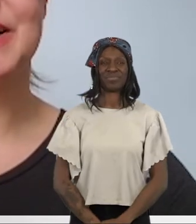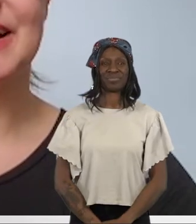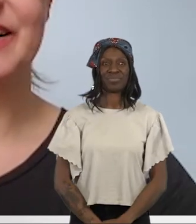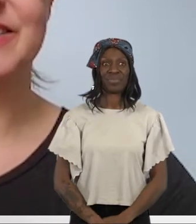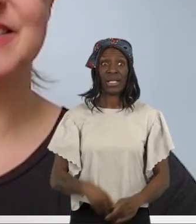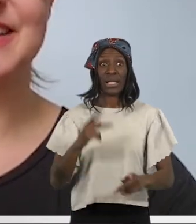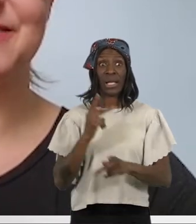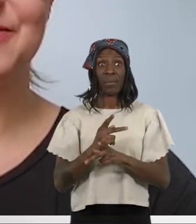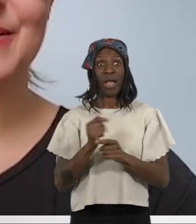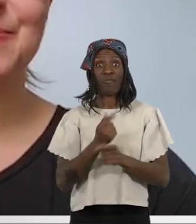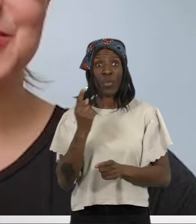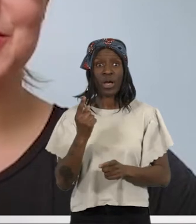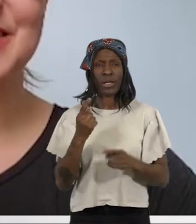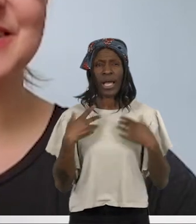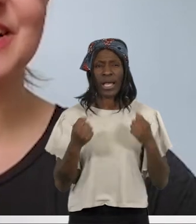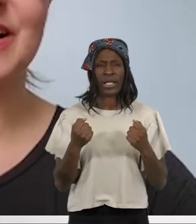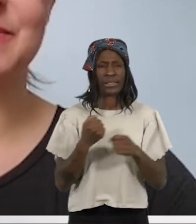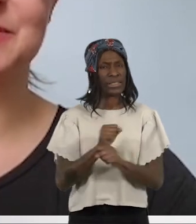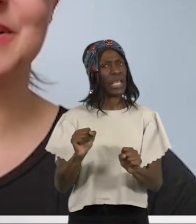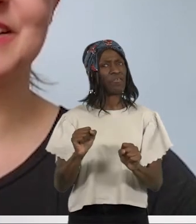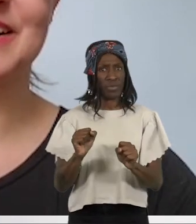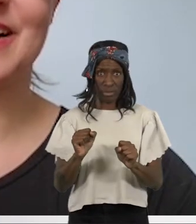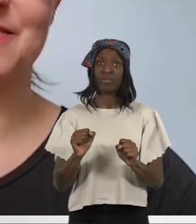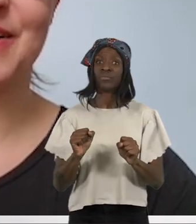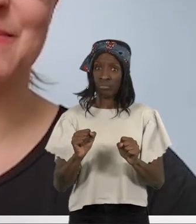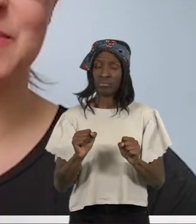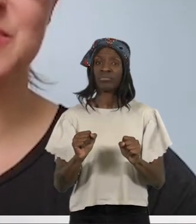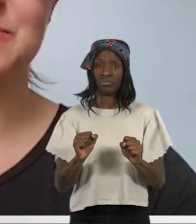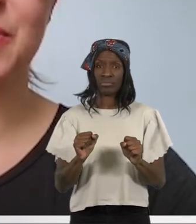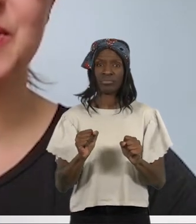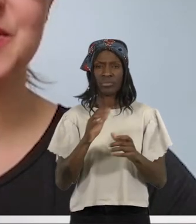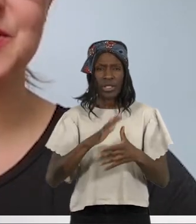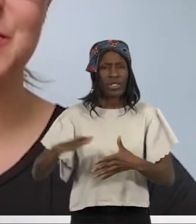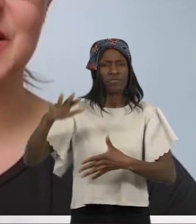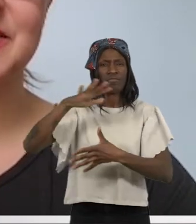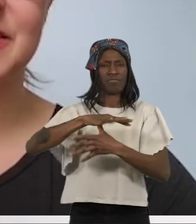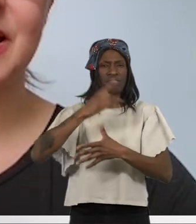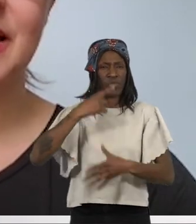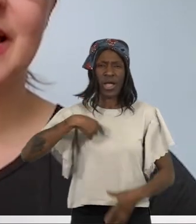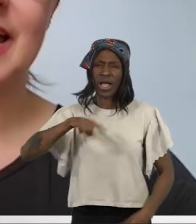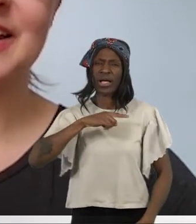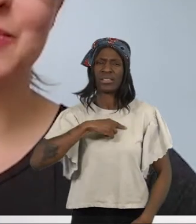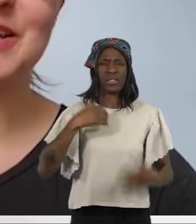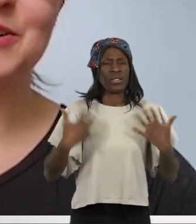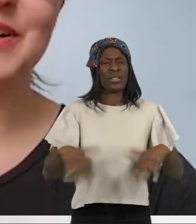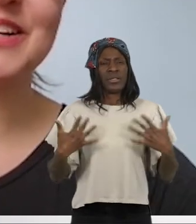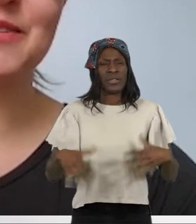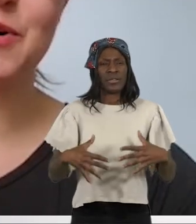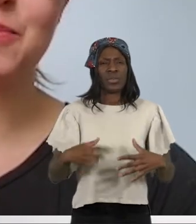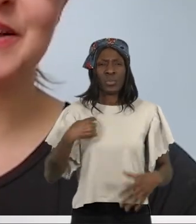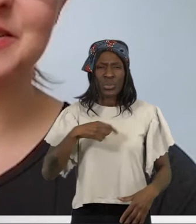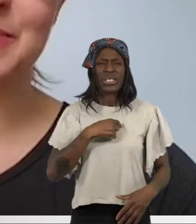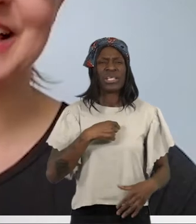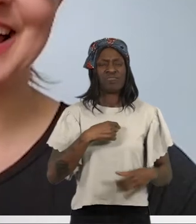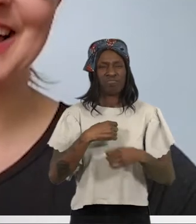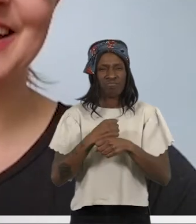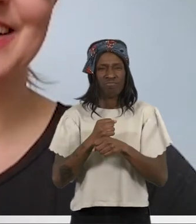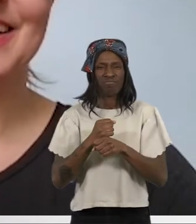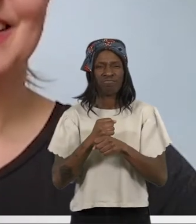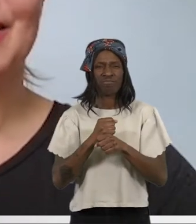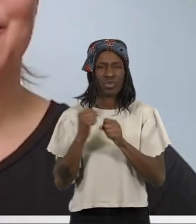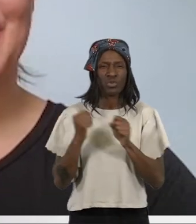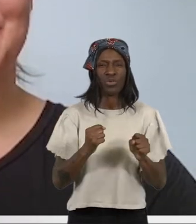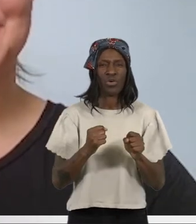Keeping everybody healthy and safe during this time has been of utmost importance to us, and we created a robust